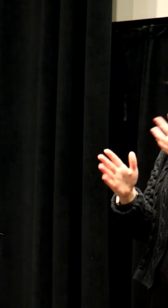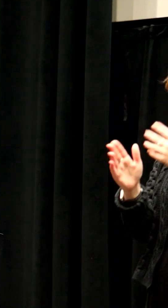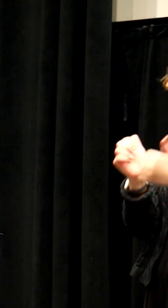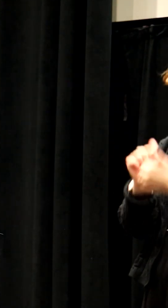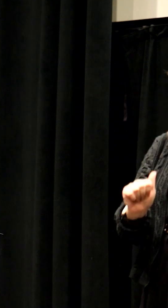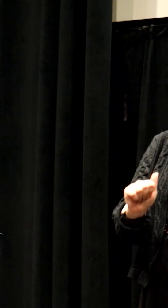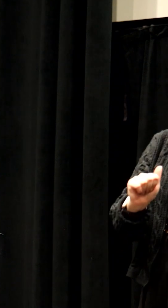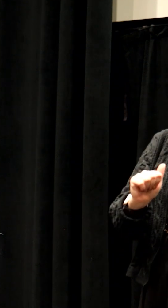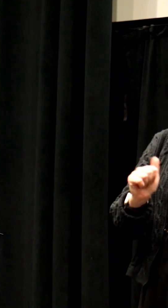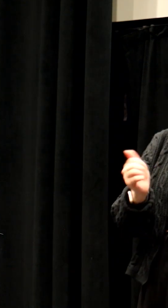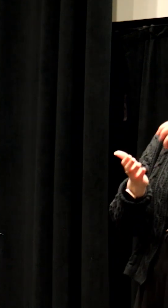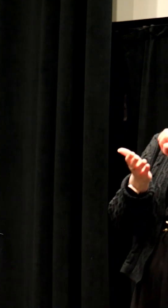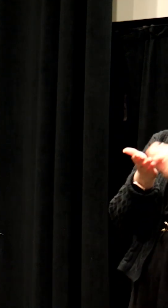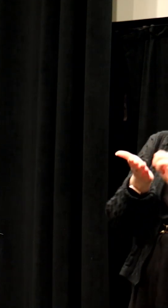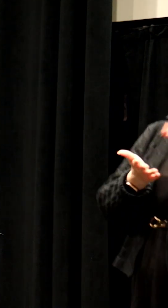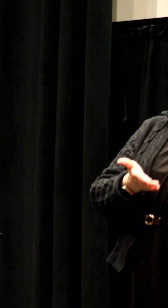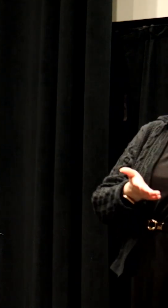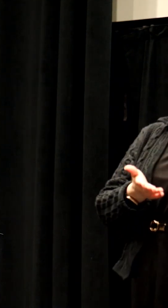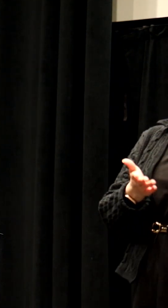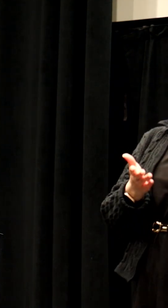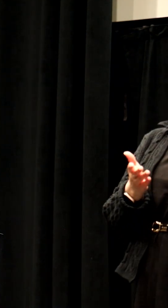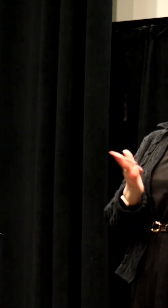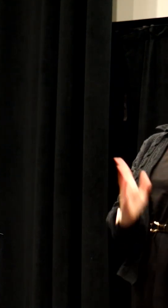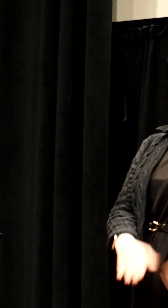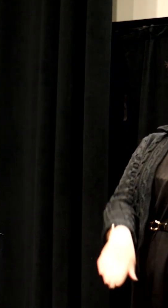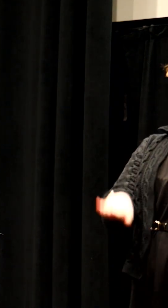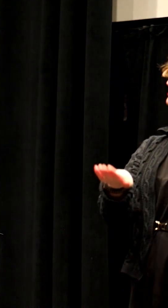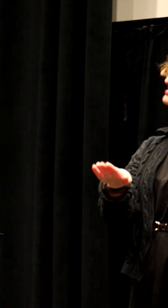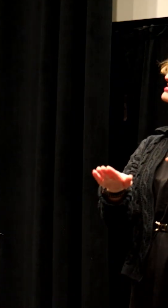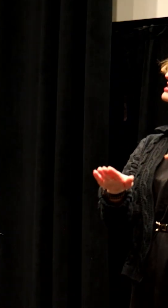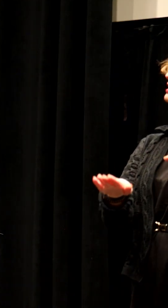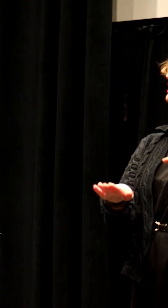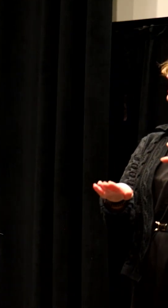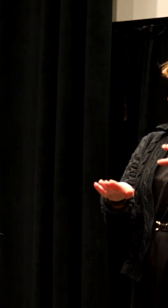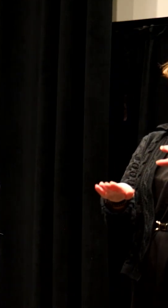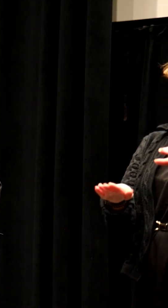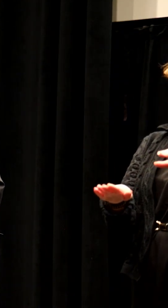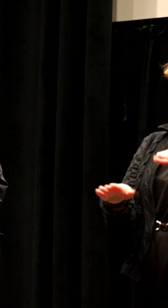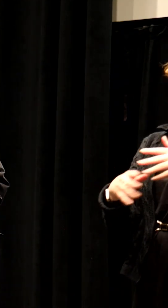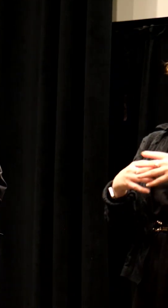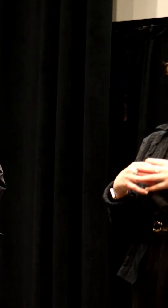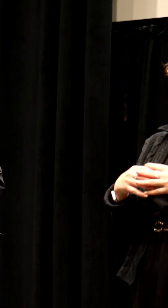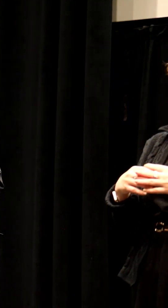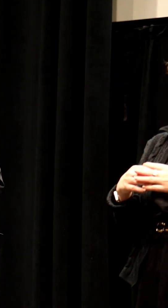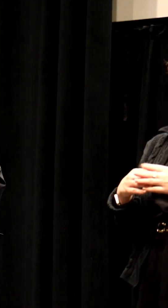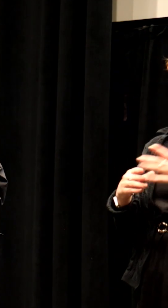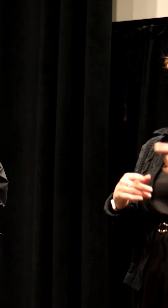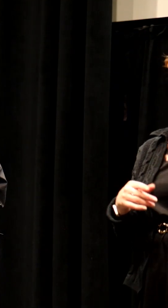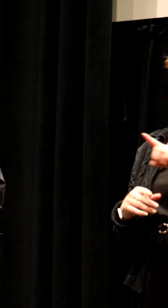which is perfectly fine, but they miss so much in